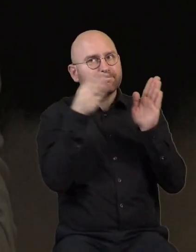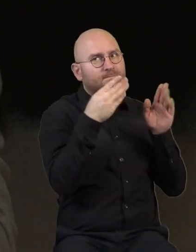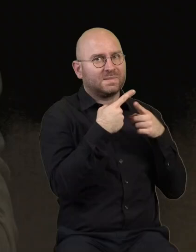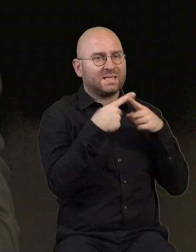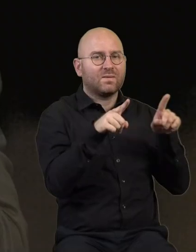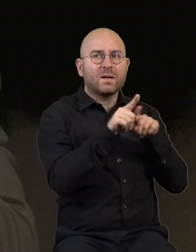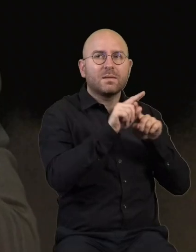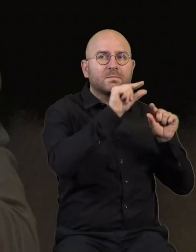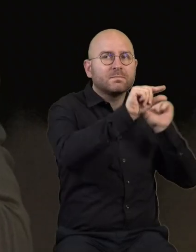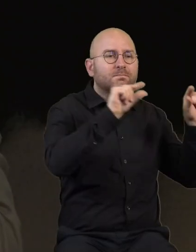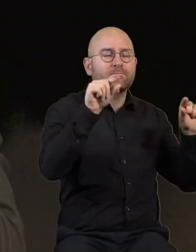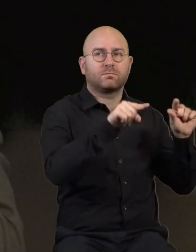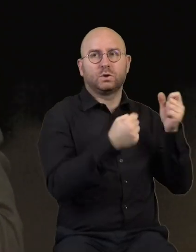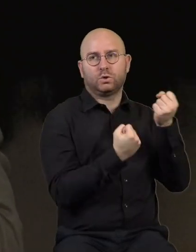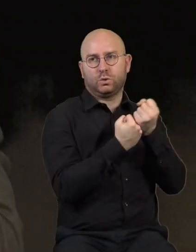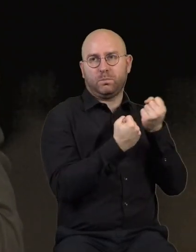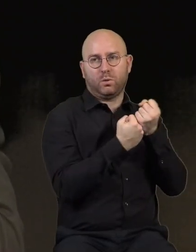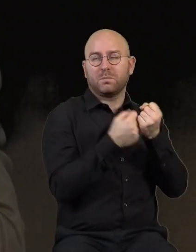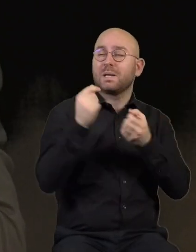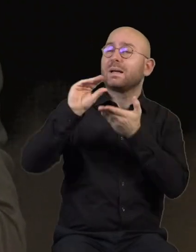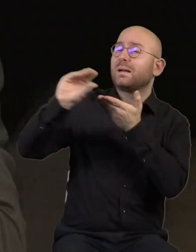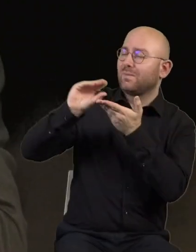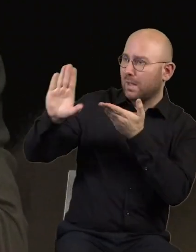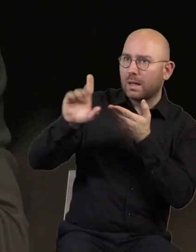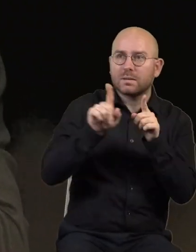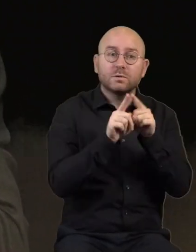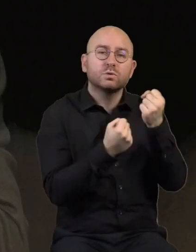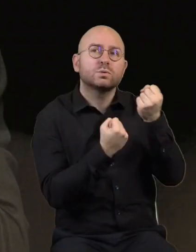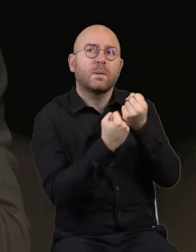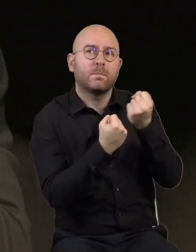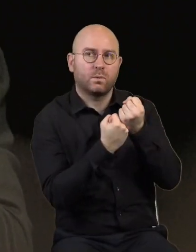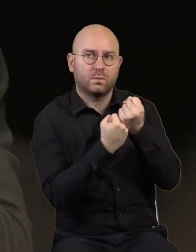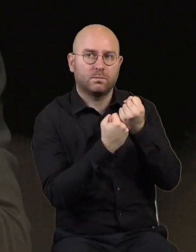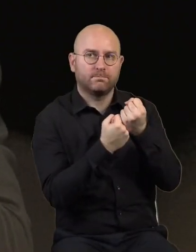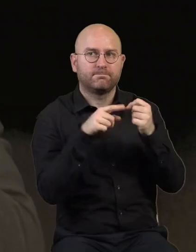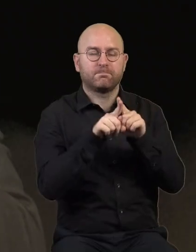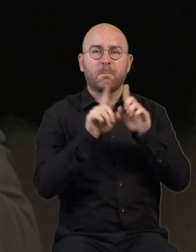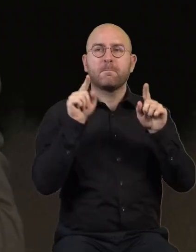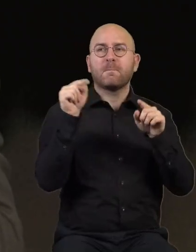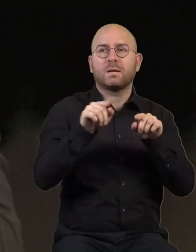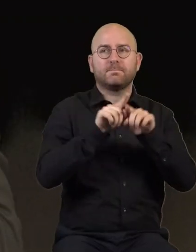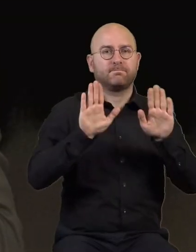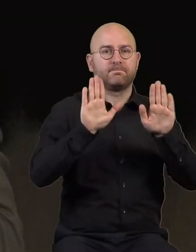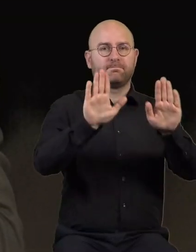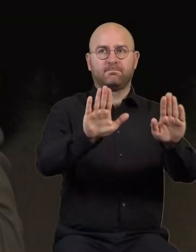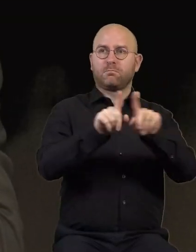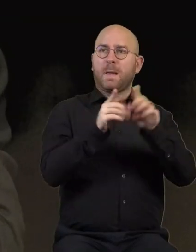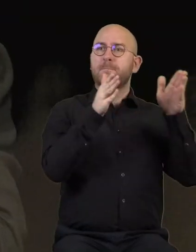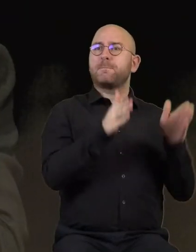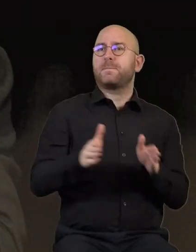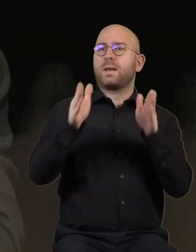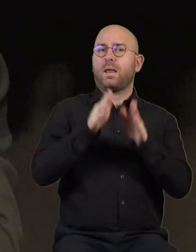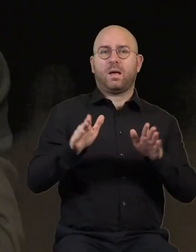to the planning, and this is something that's often missing. We look at programming as well, because in fact we work with